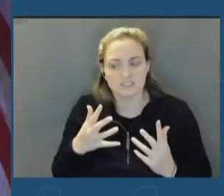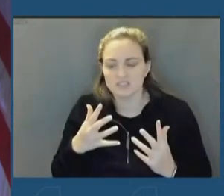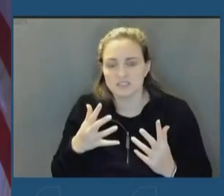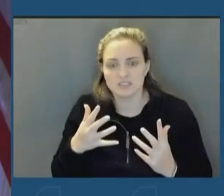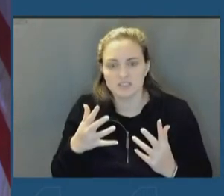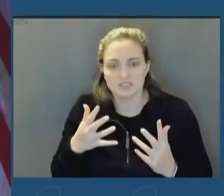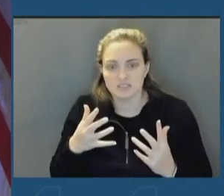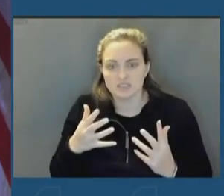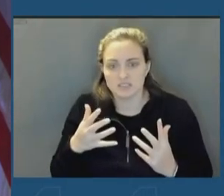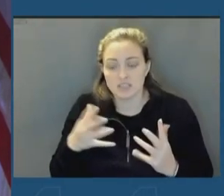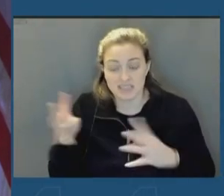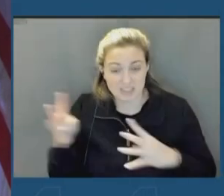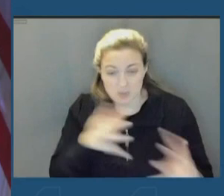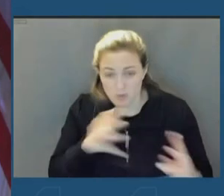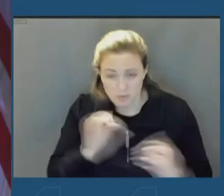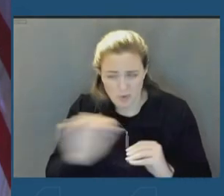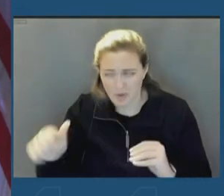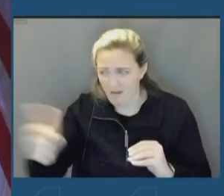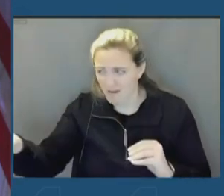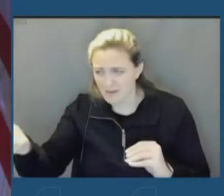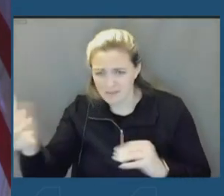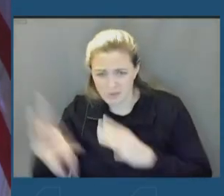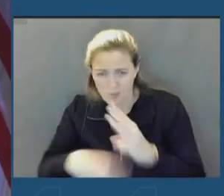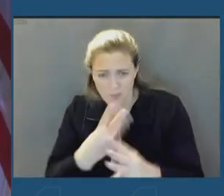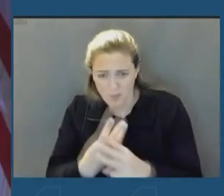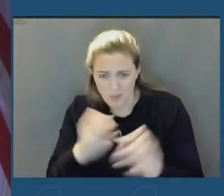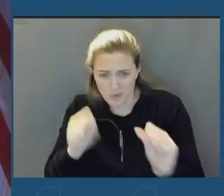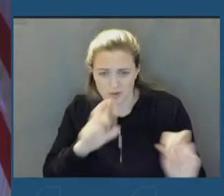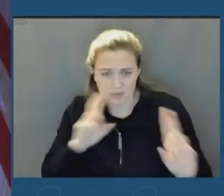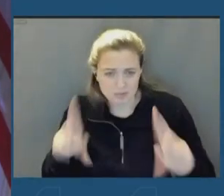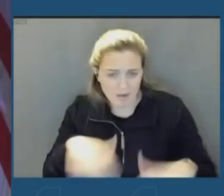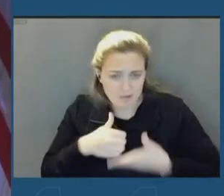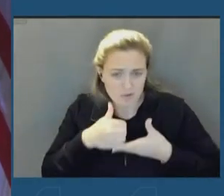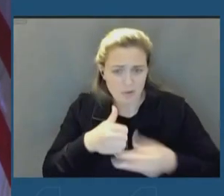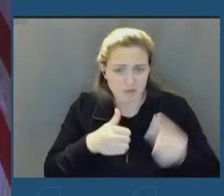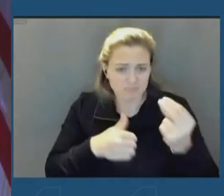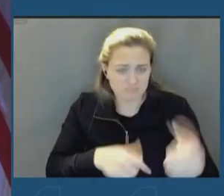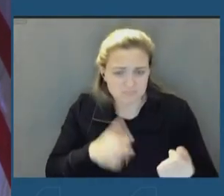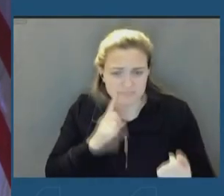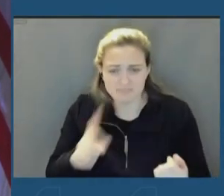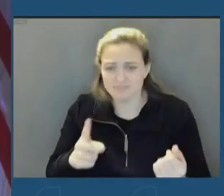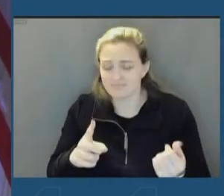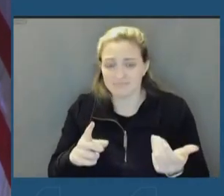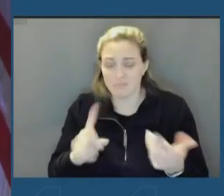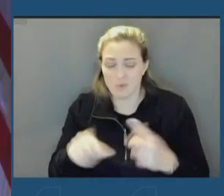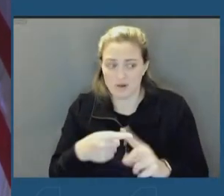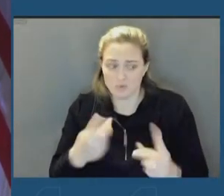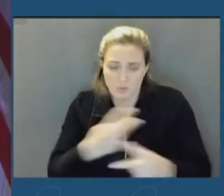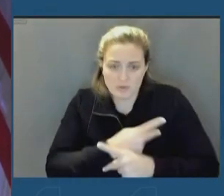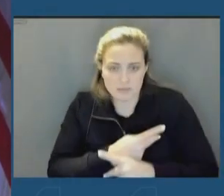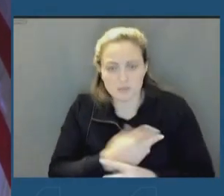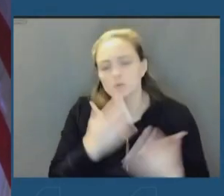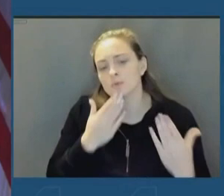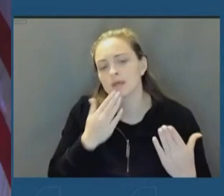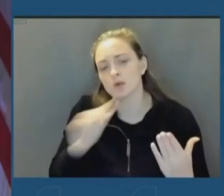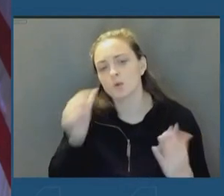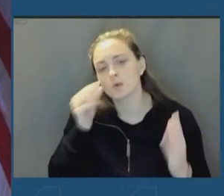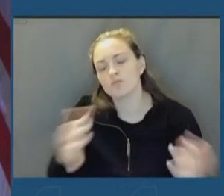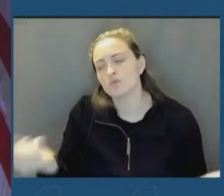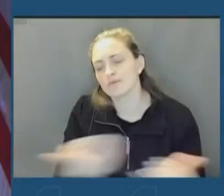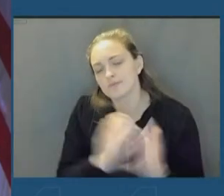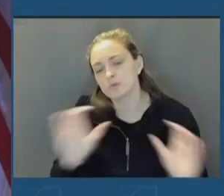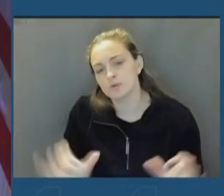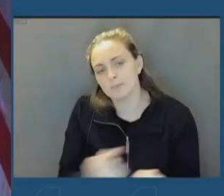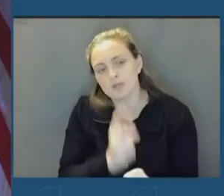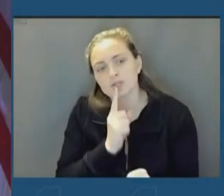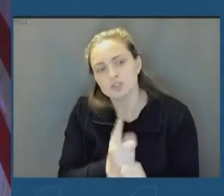one anywhere else in the world could have been able to respond at the ferocity and the height of it. So thank you to the governor for all that you did to ensure